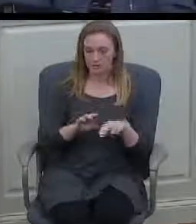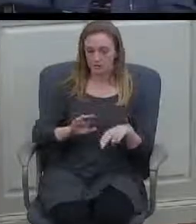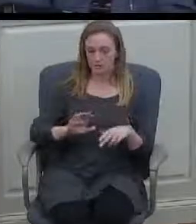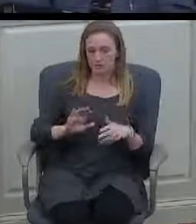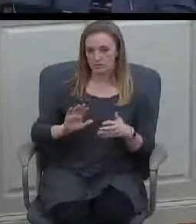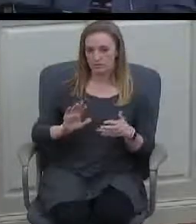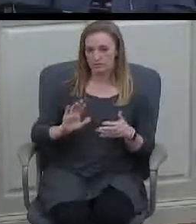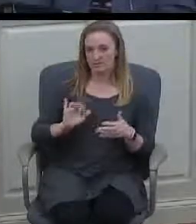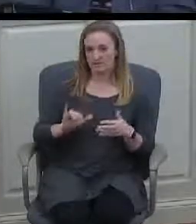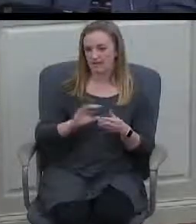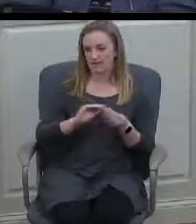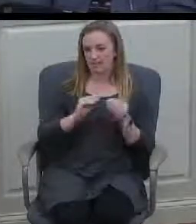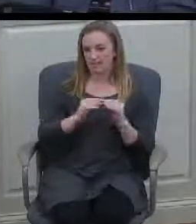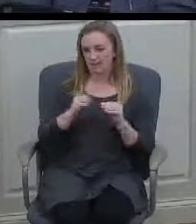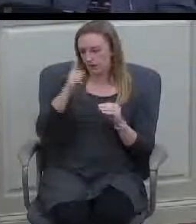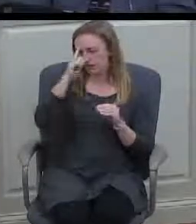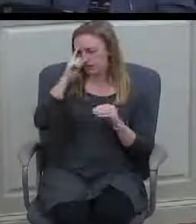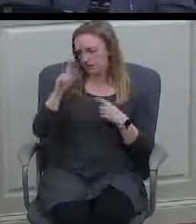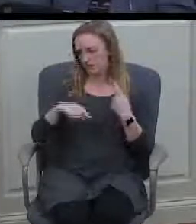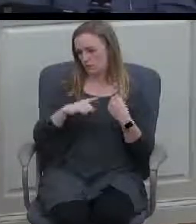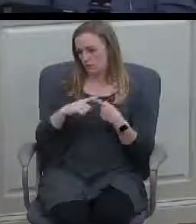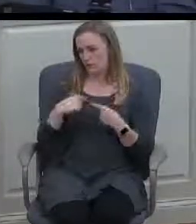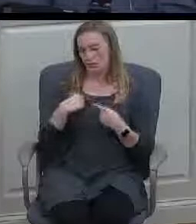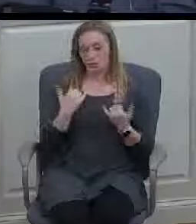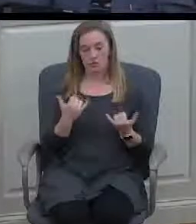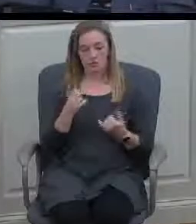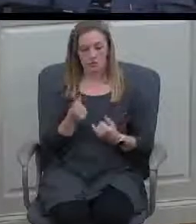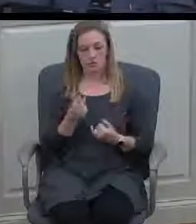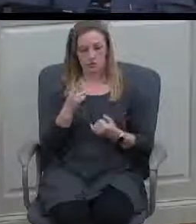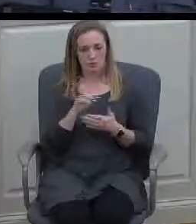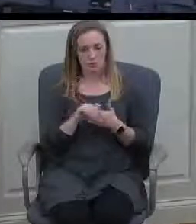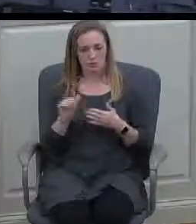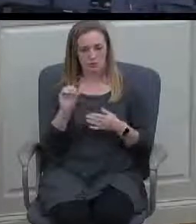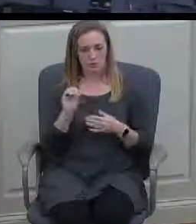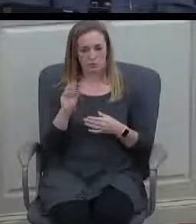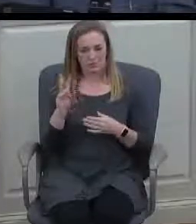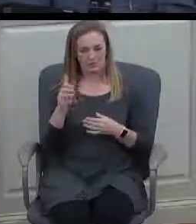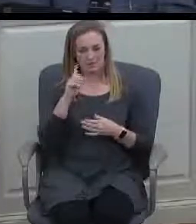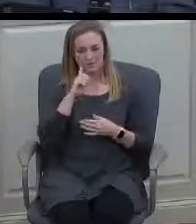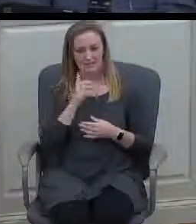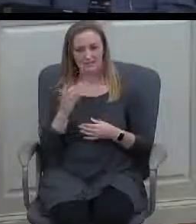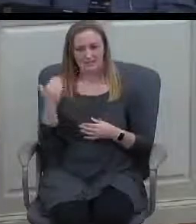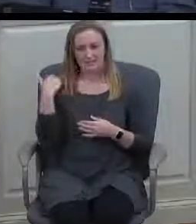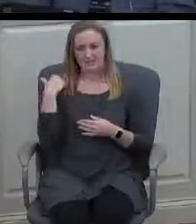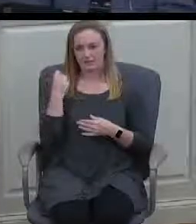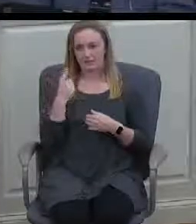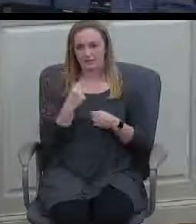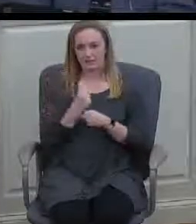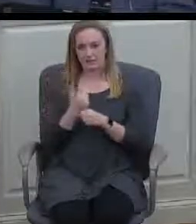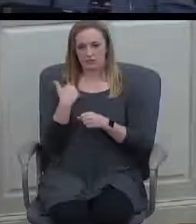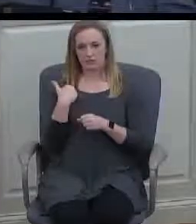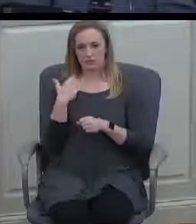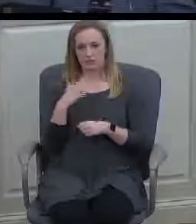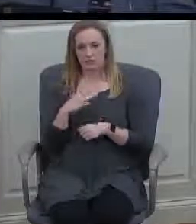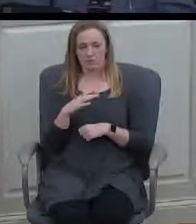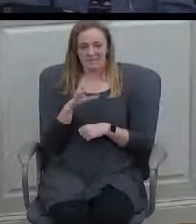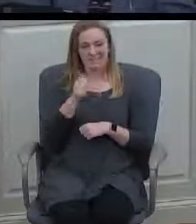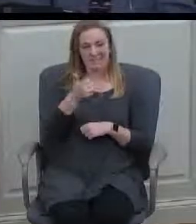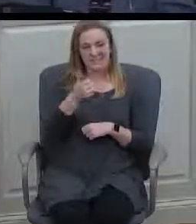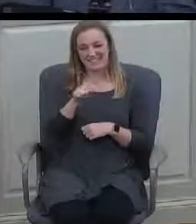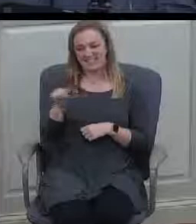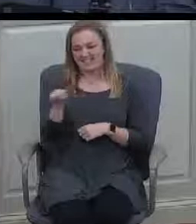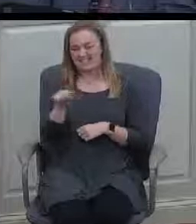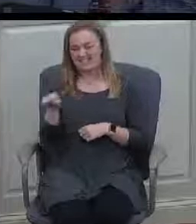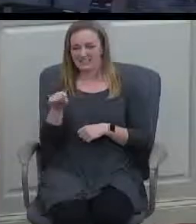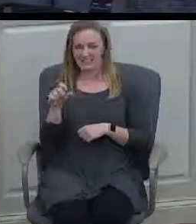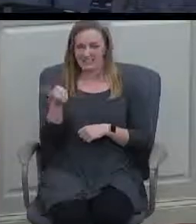amount. I believe when we initially, it's a 1206 right now, but I believe when we initially did that contract 11 years ago, it was more in the high tens maybe a